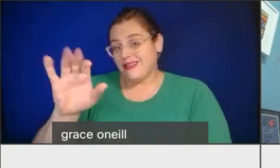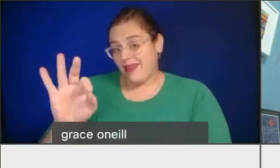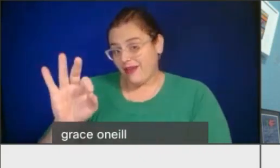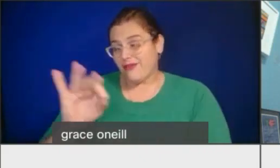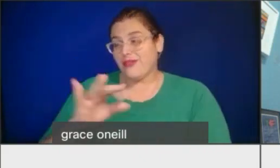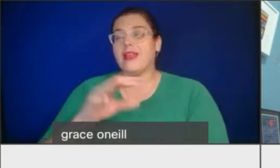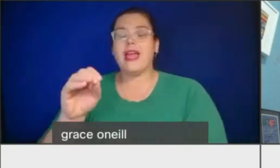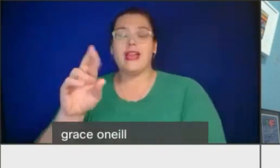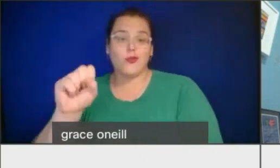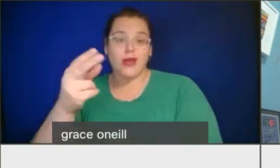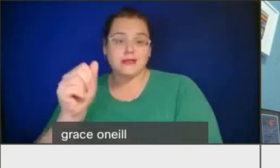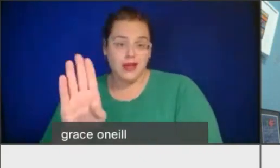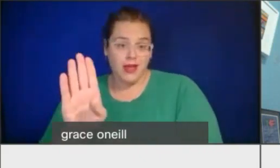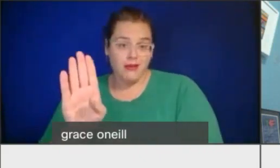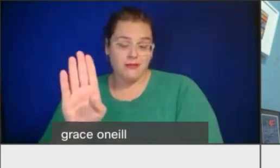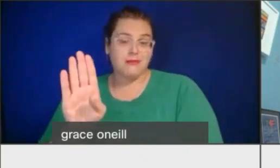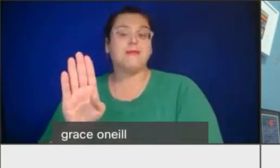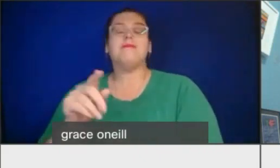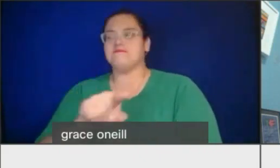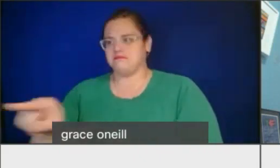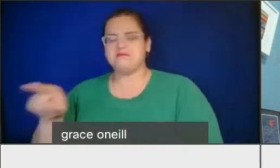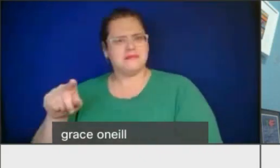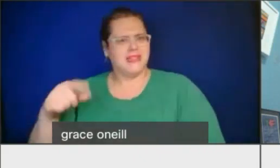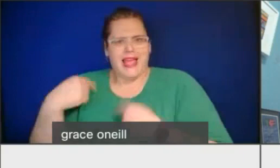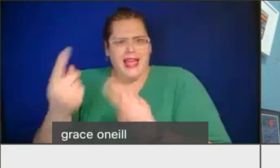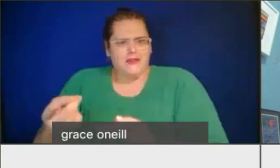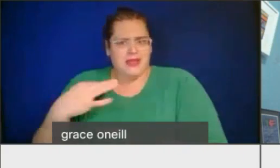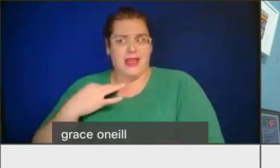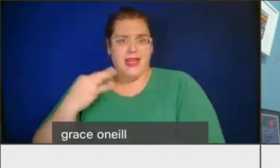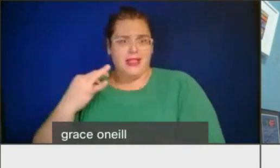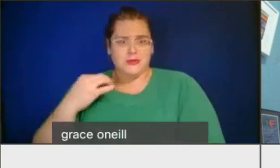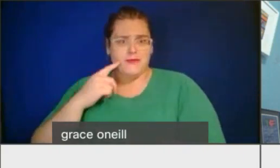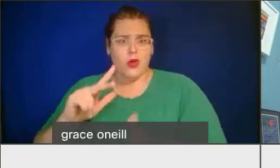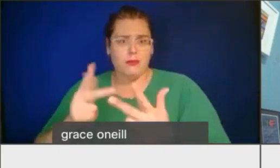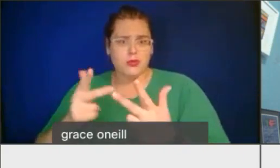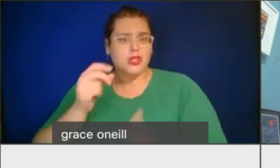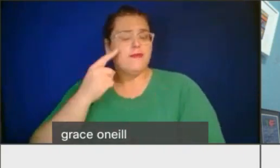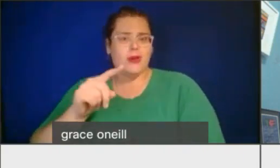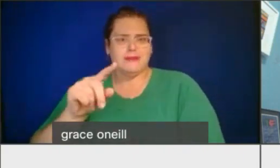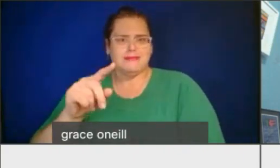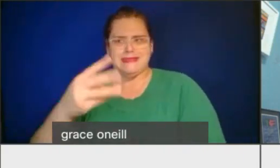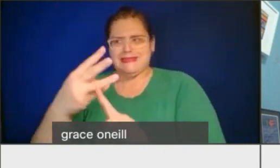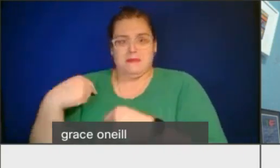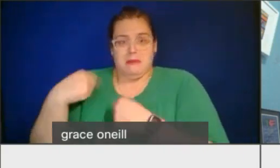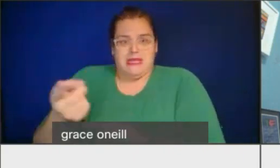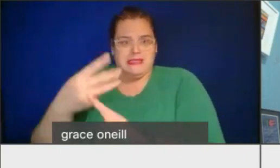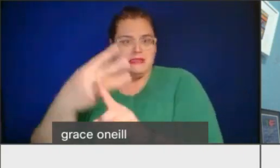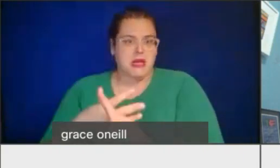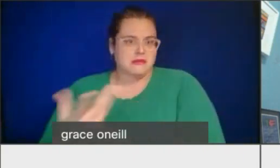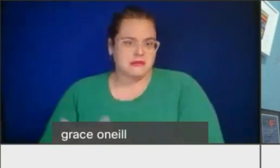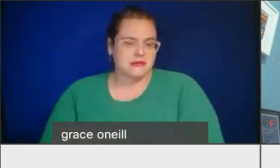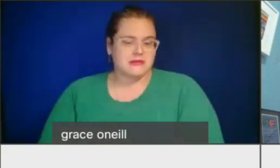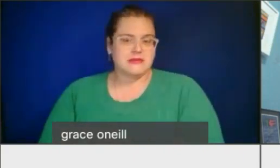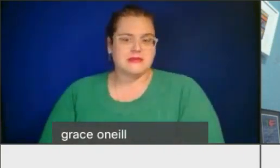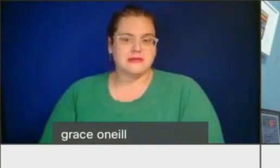residential habilitation placements have been eligible for a booster for 6 months now. It was last summer that